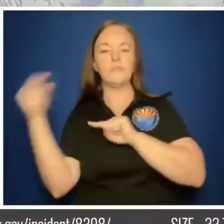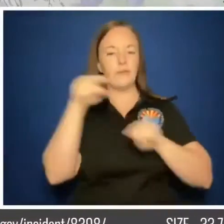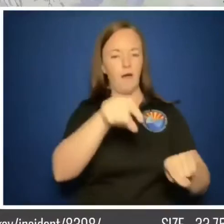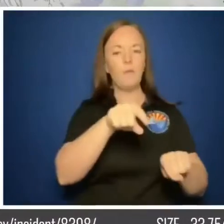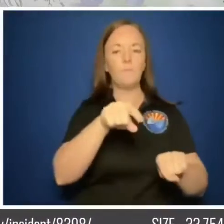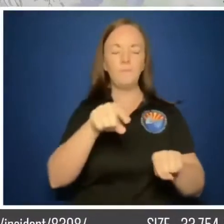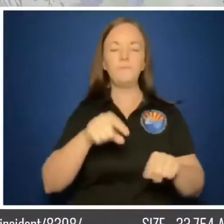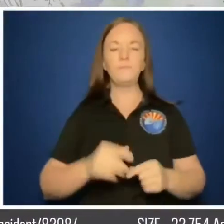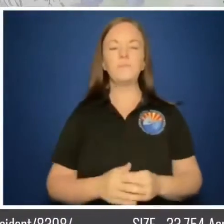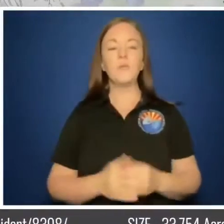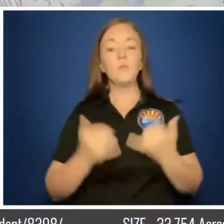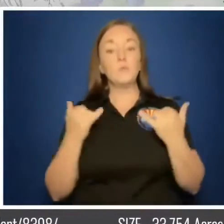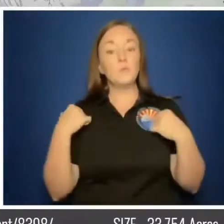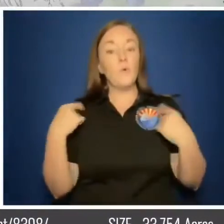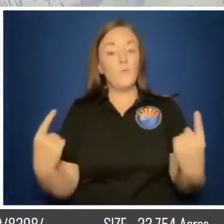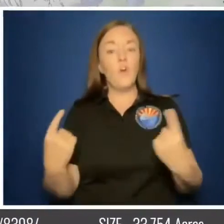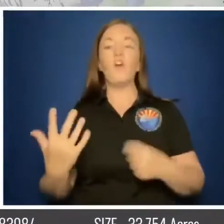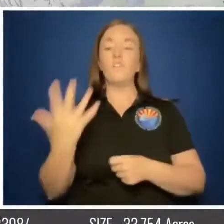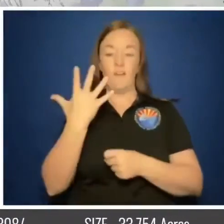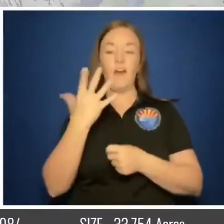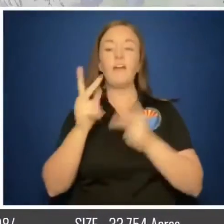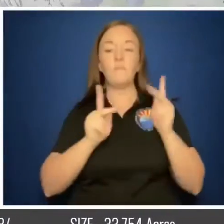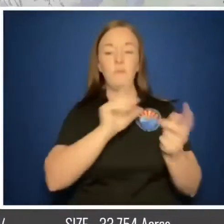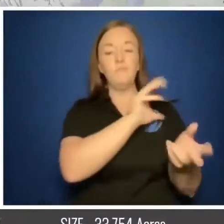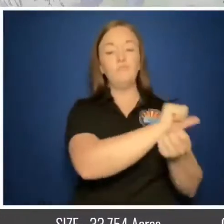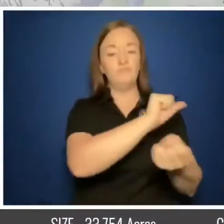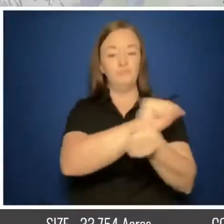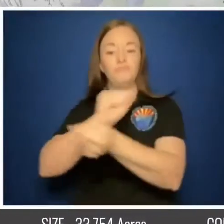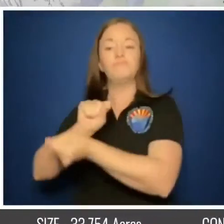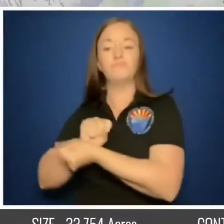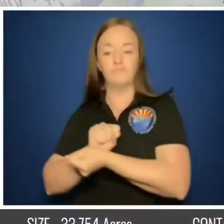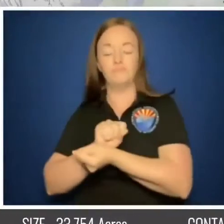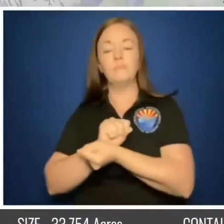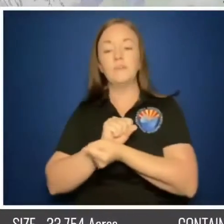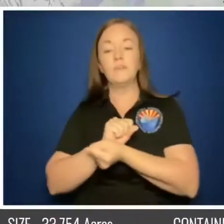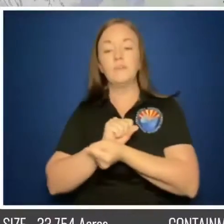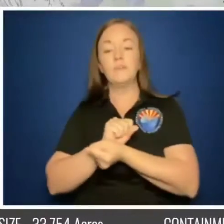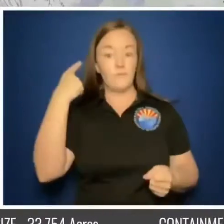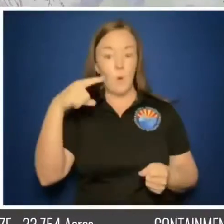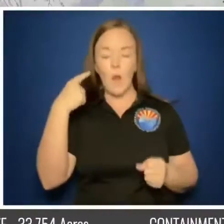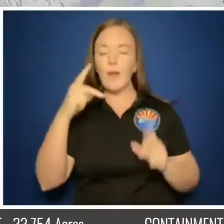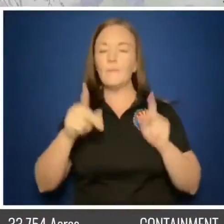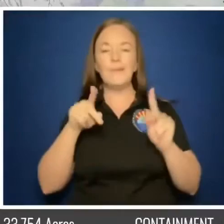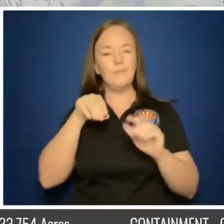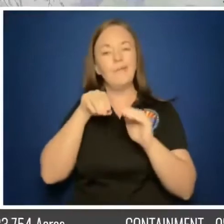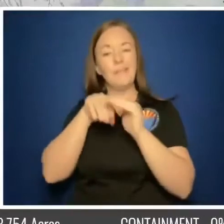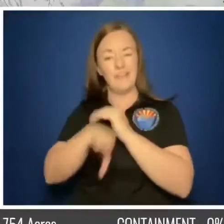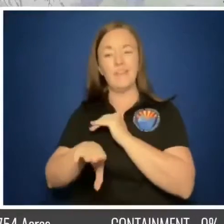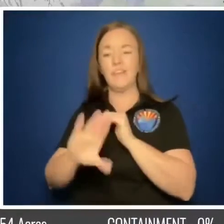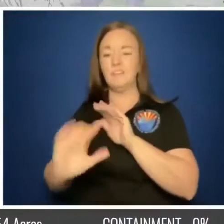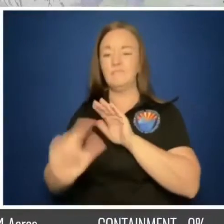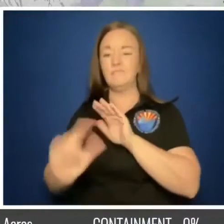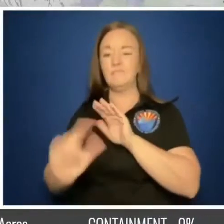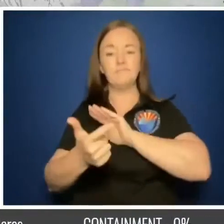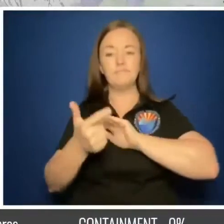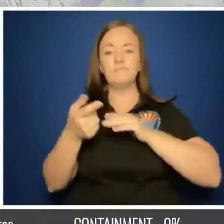5 arrests within the evacuation zones. These arrests were people committing crimes in that